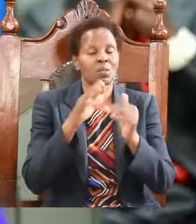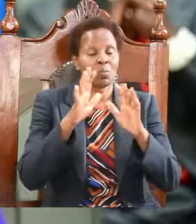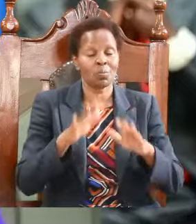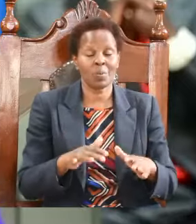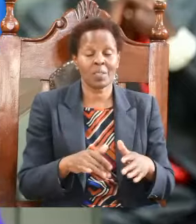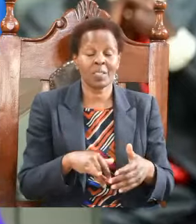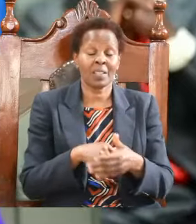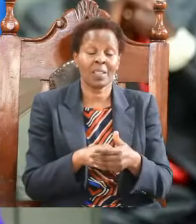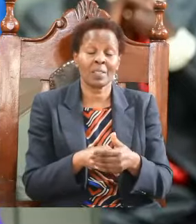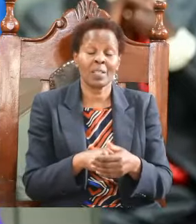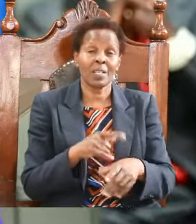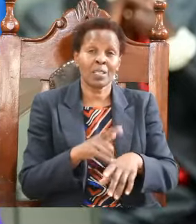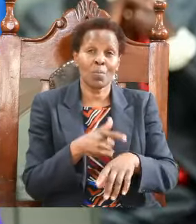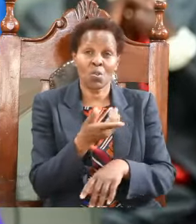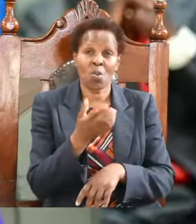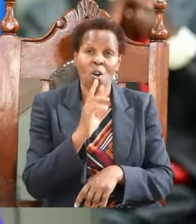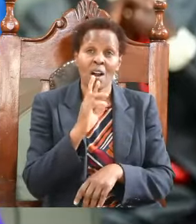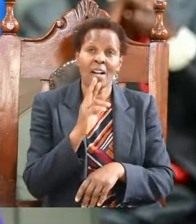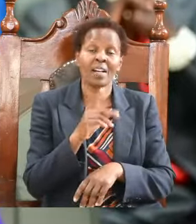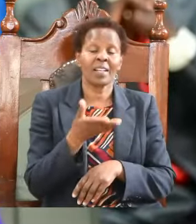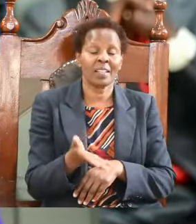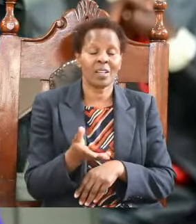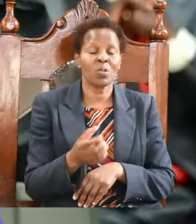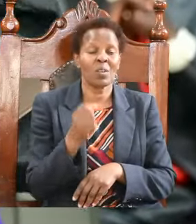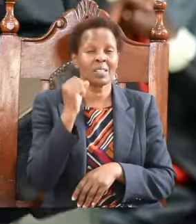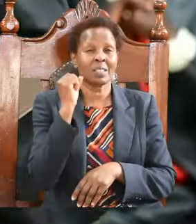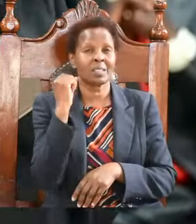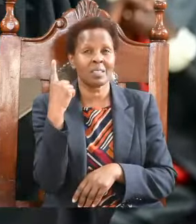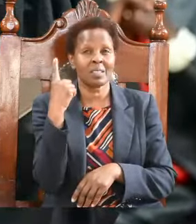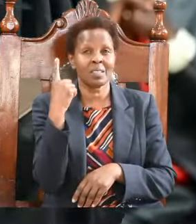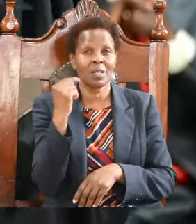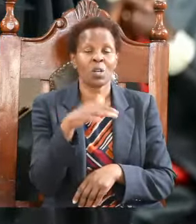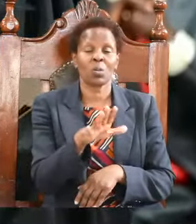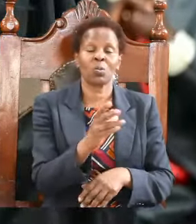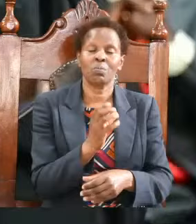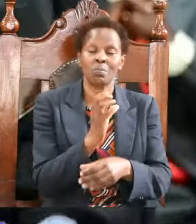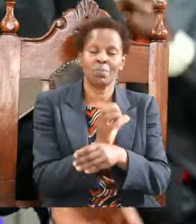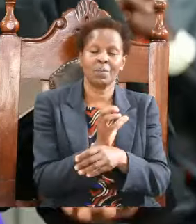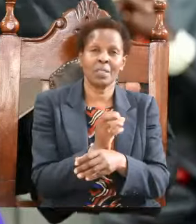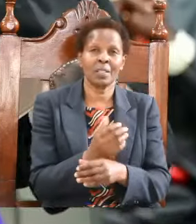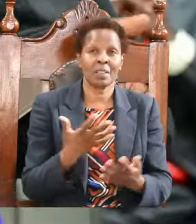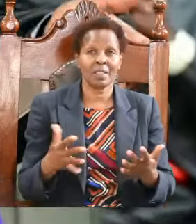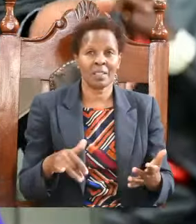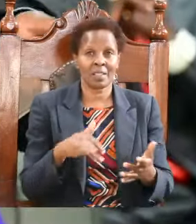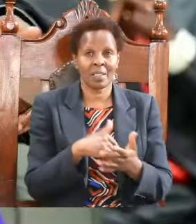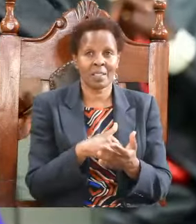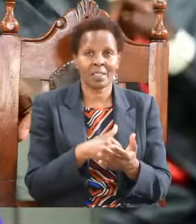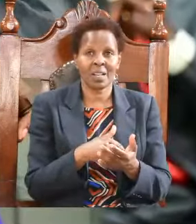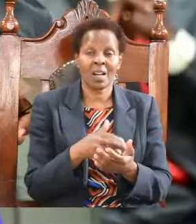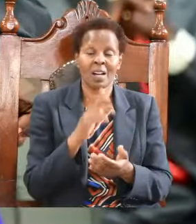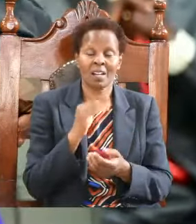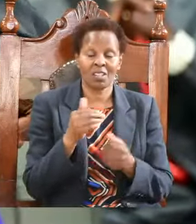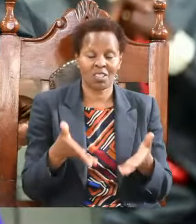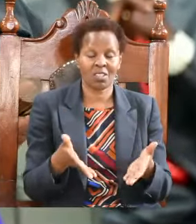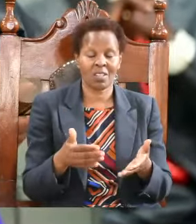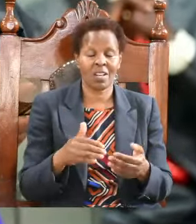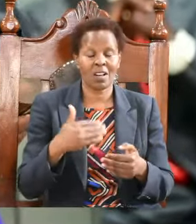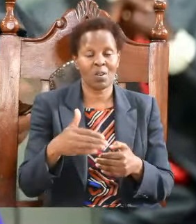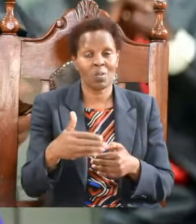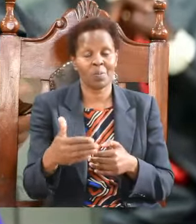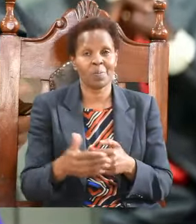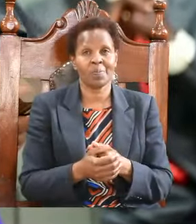we are here, we understand. And we understand the things that we face each day. And because